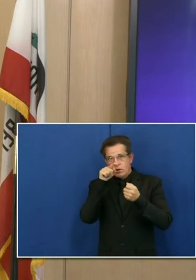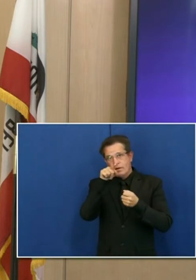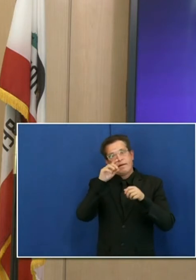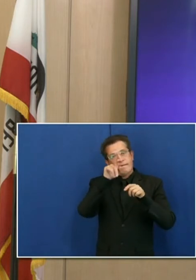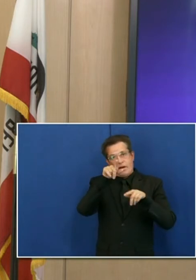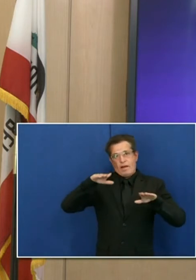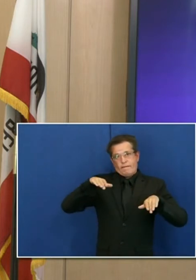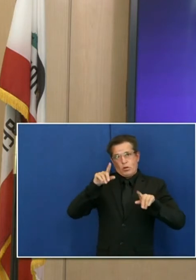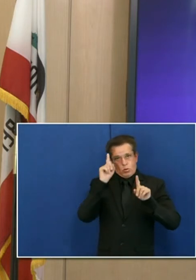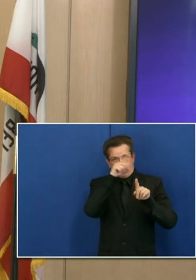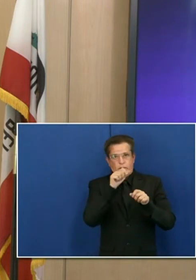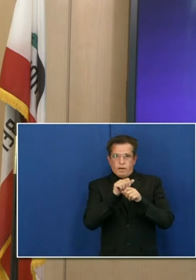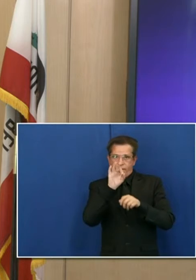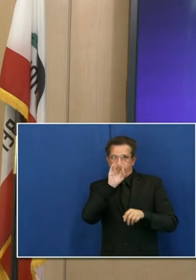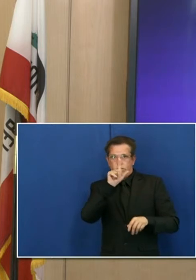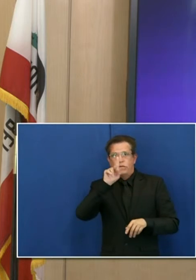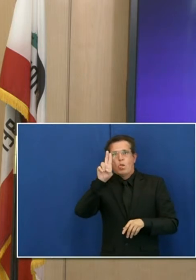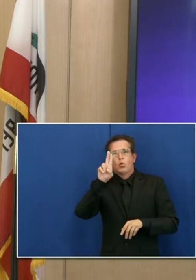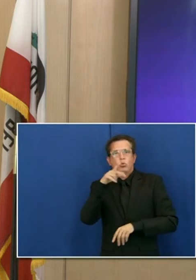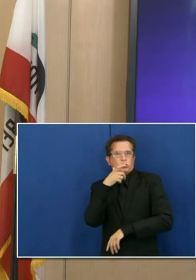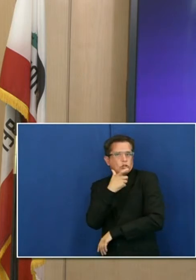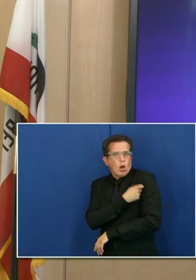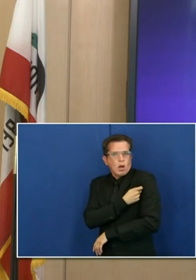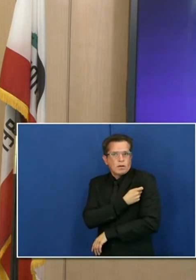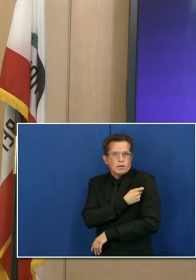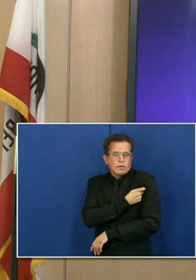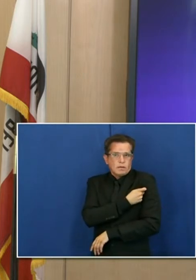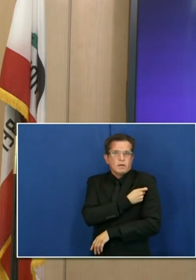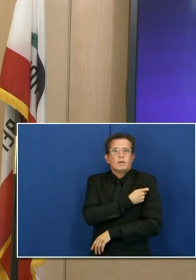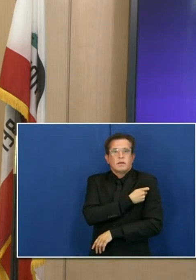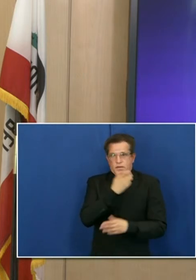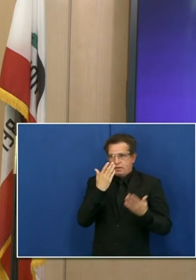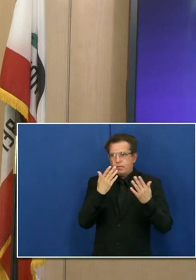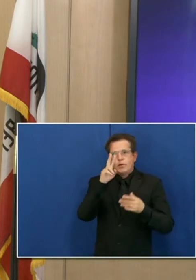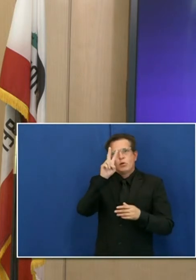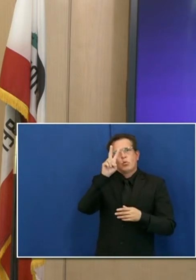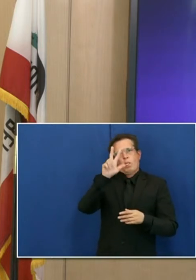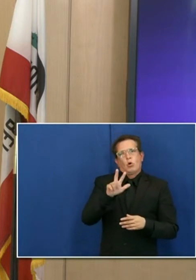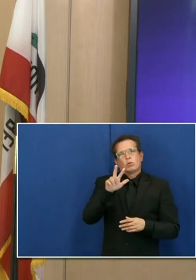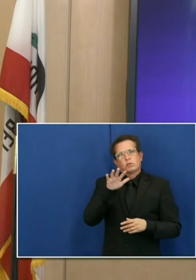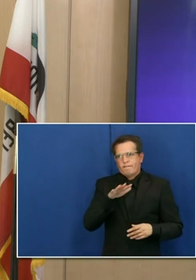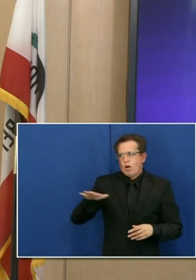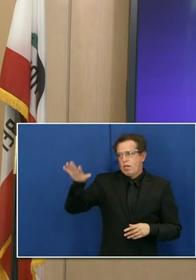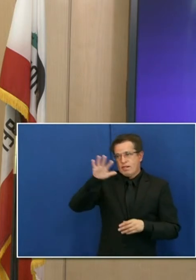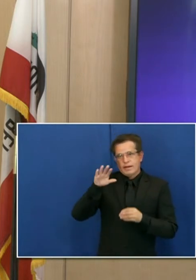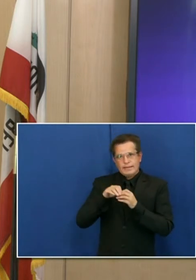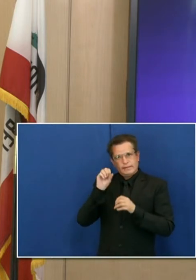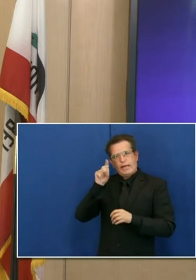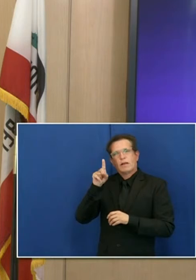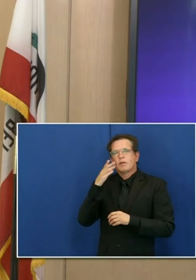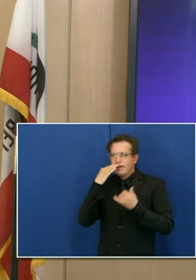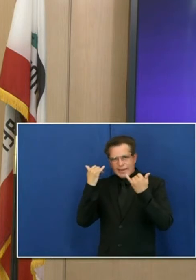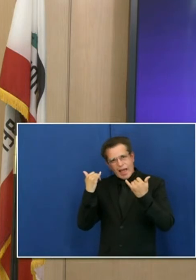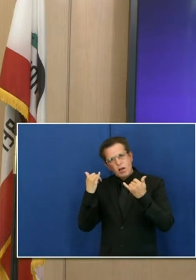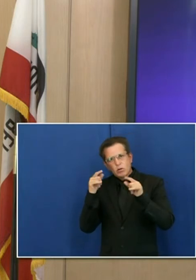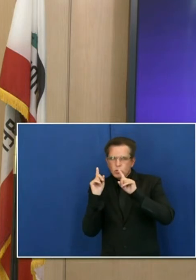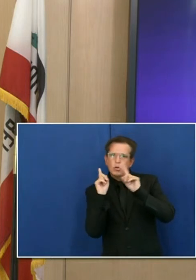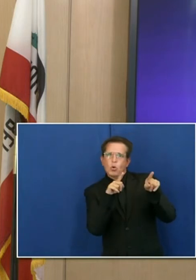flu vaccine so far to date, and that's about 2/3 of us here in San Diego, to do that now. You can get it. It's